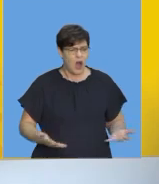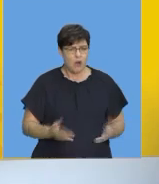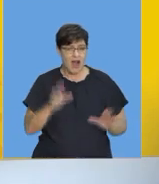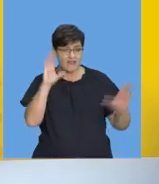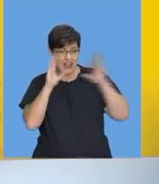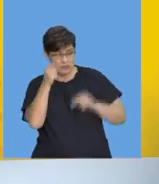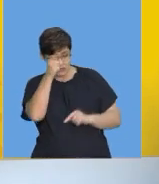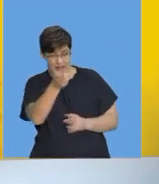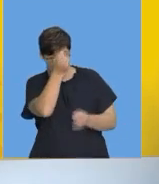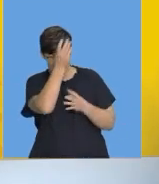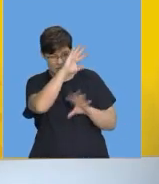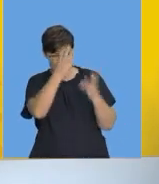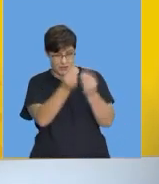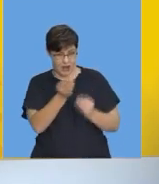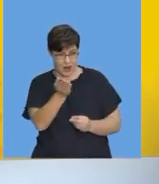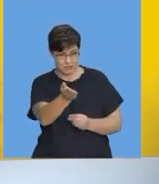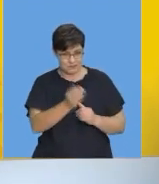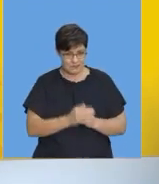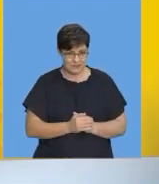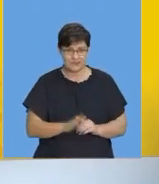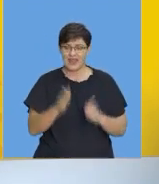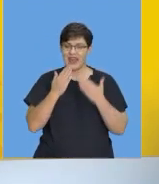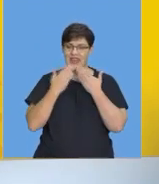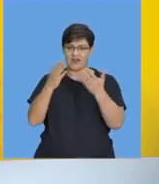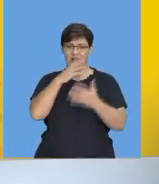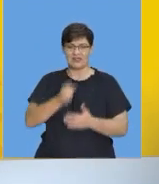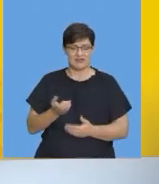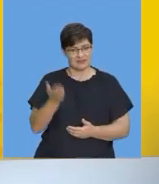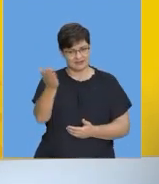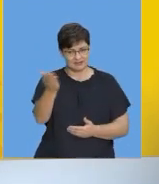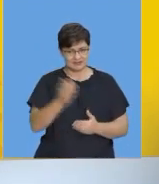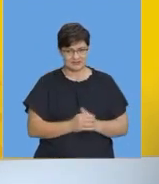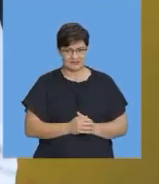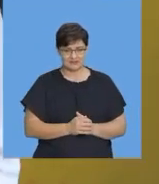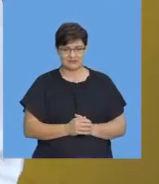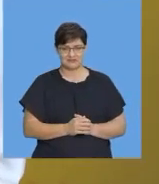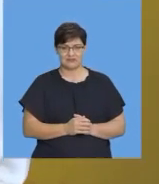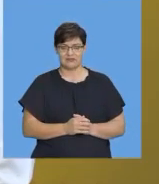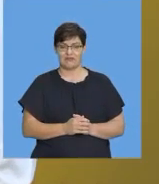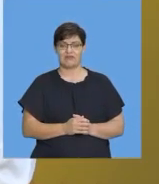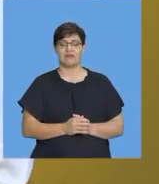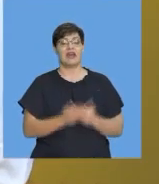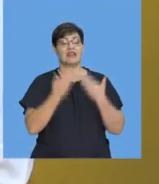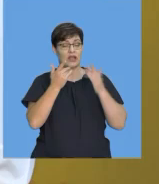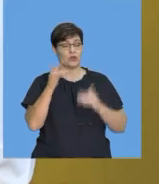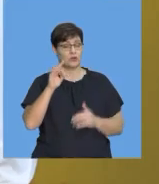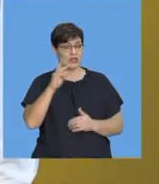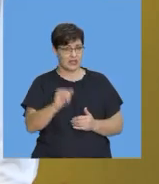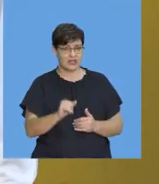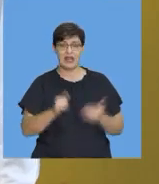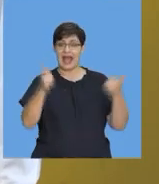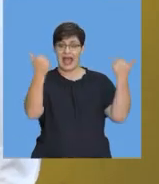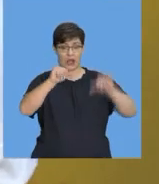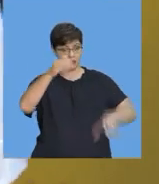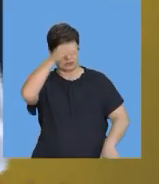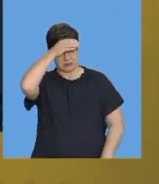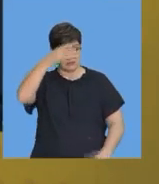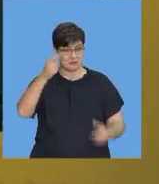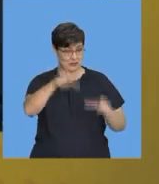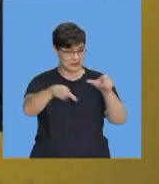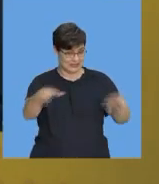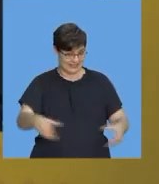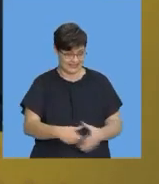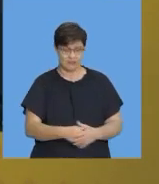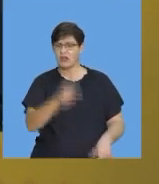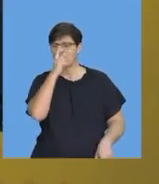and all of those details will be there. Thank you so much, Ashraf, and over to you. Thank you, Luni. Welcome back, accounting boffins. Let's look at